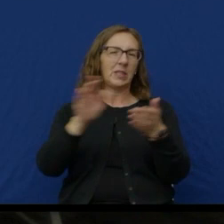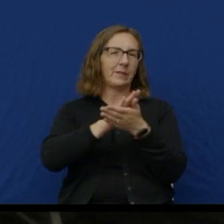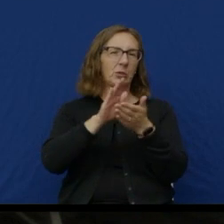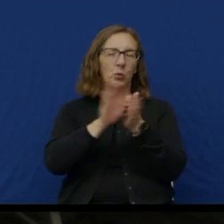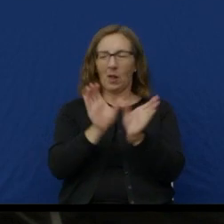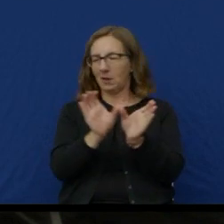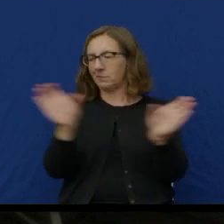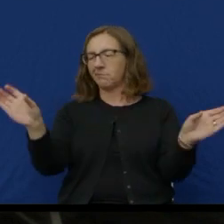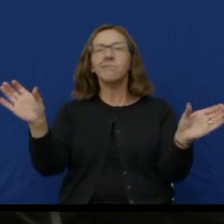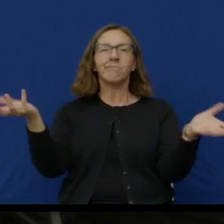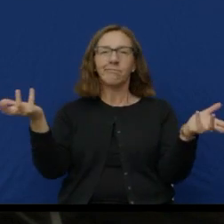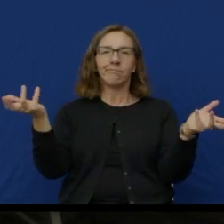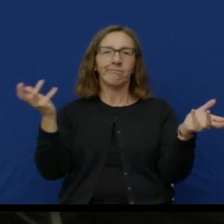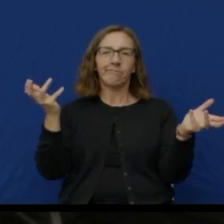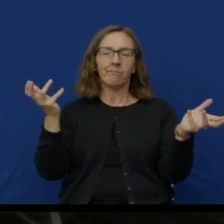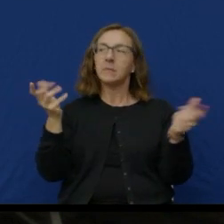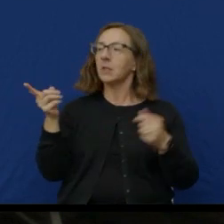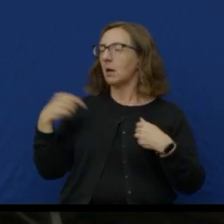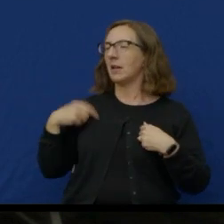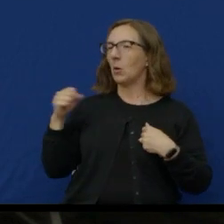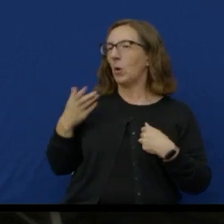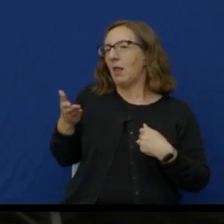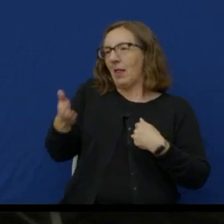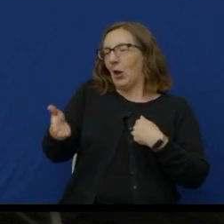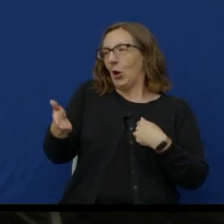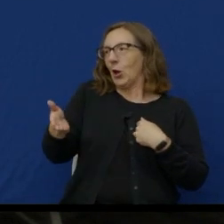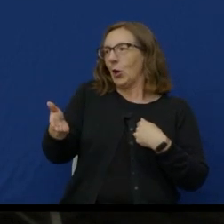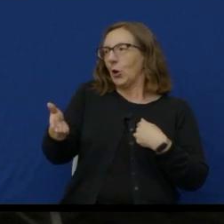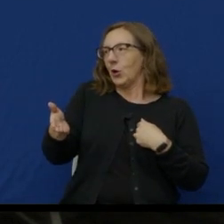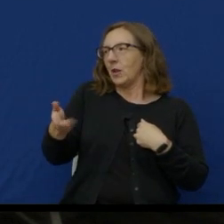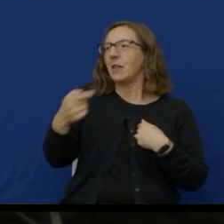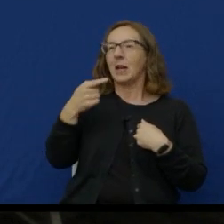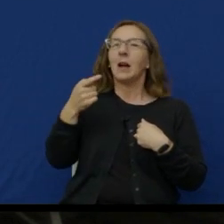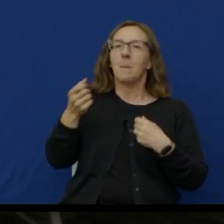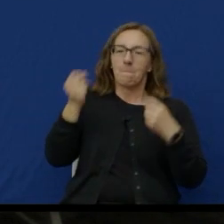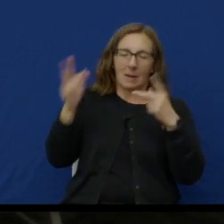so, but while we were there, a lot of people said that they knew Dr. Todd.